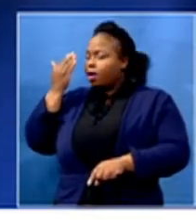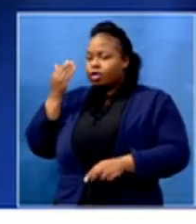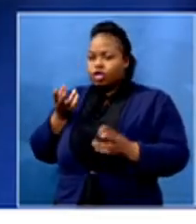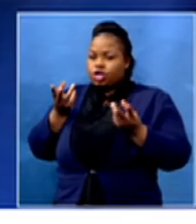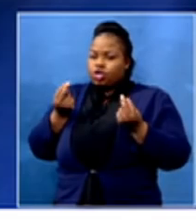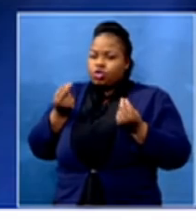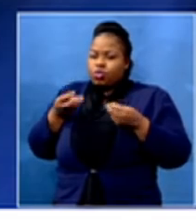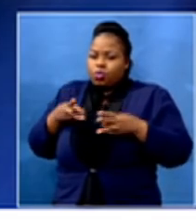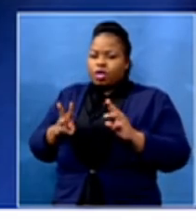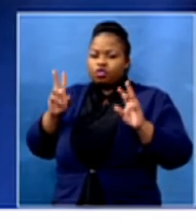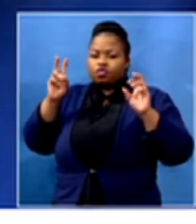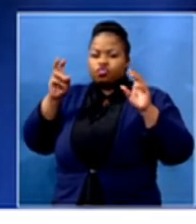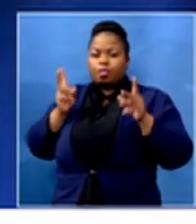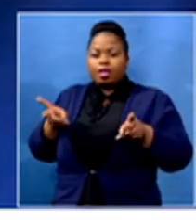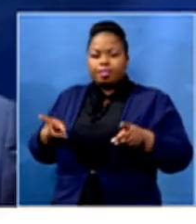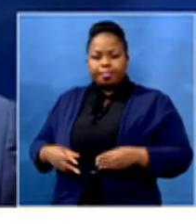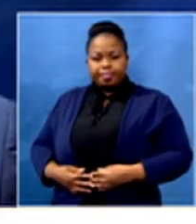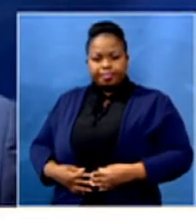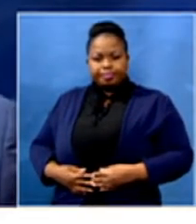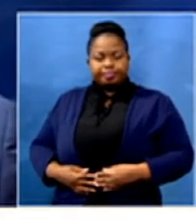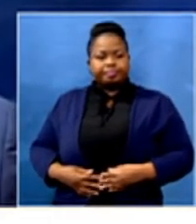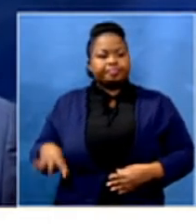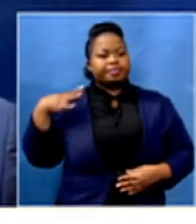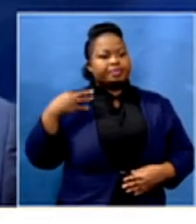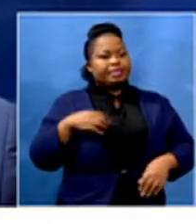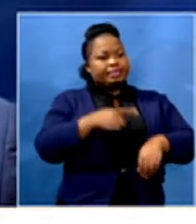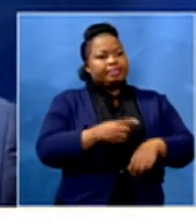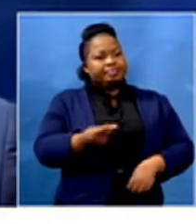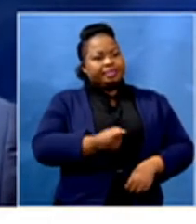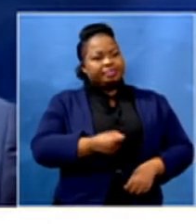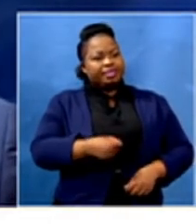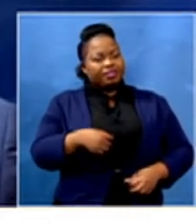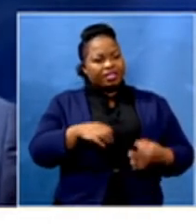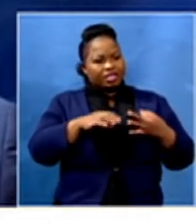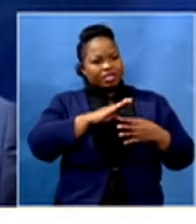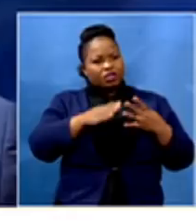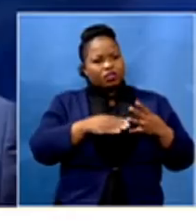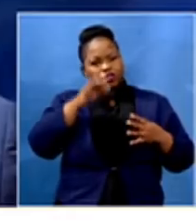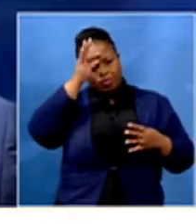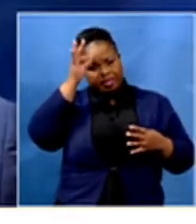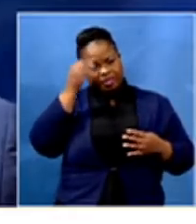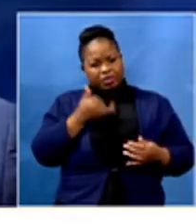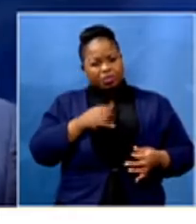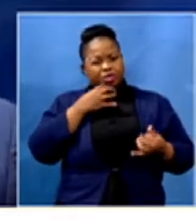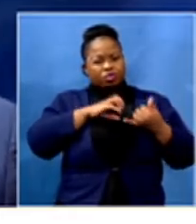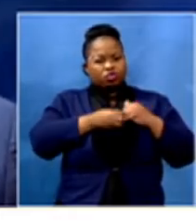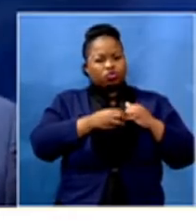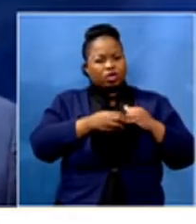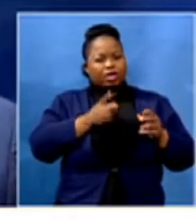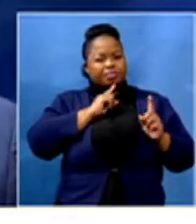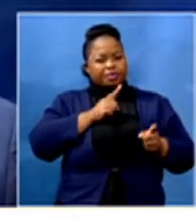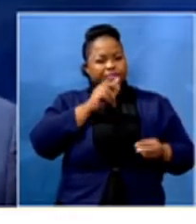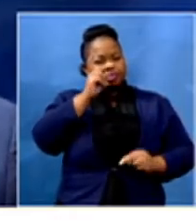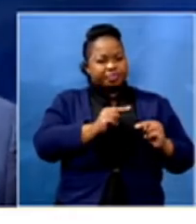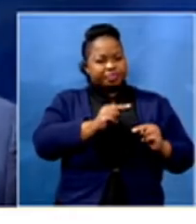way of life. That's the difference. Minister, we're running out of time. I think I've only got 4 more minutes left with you, so I'm going to ask you to try and answer as